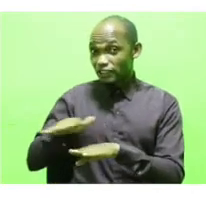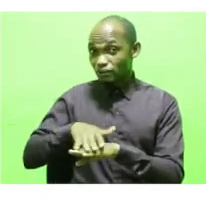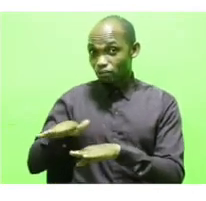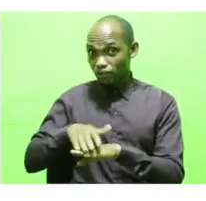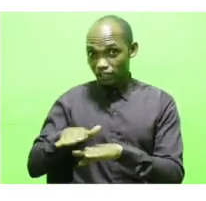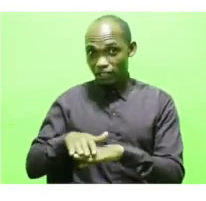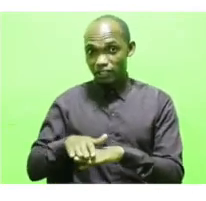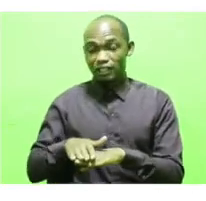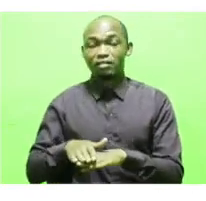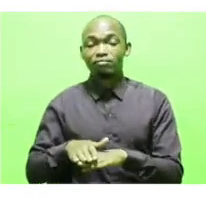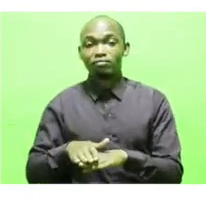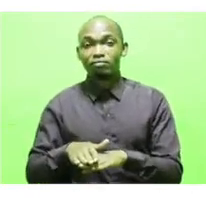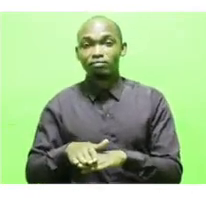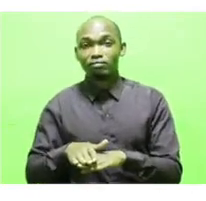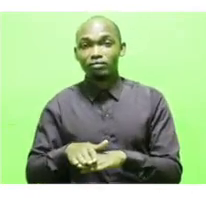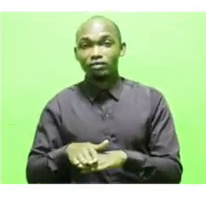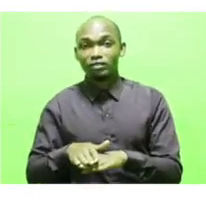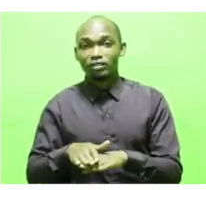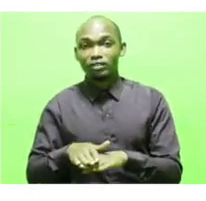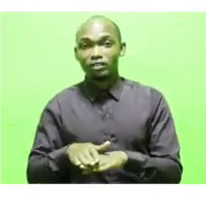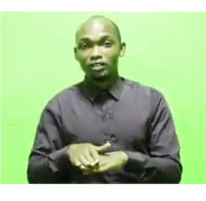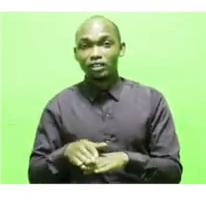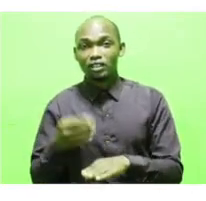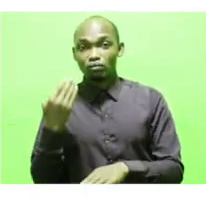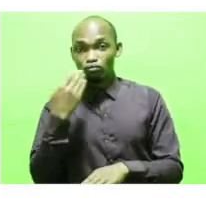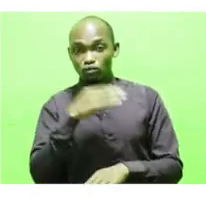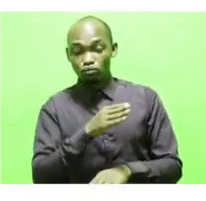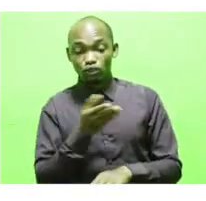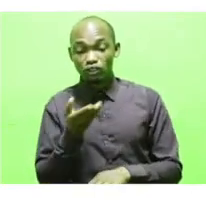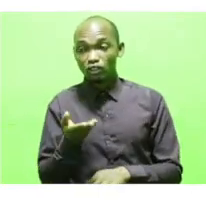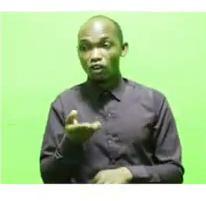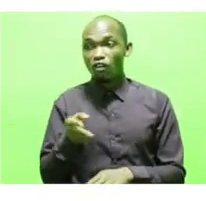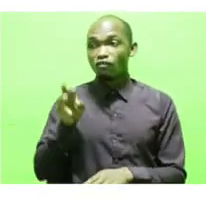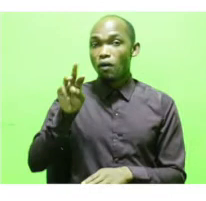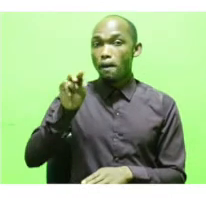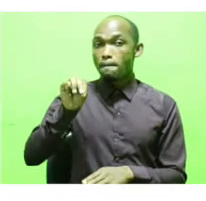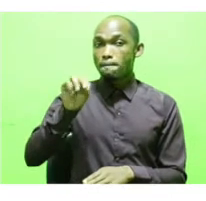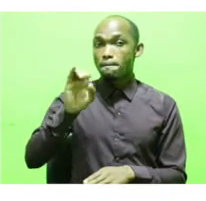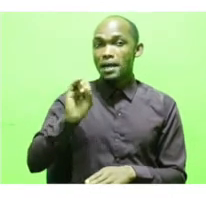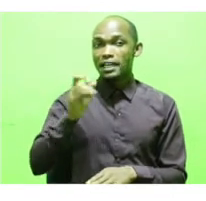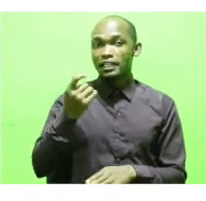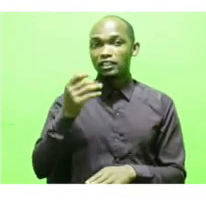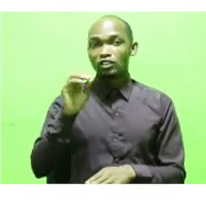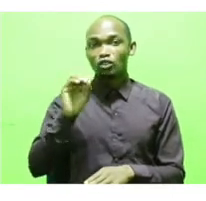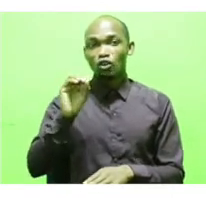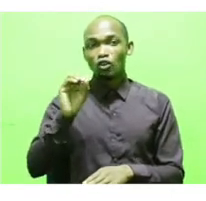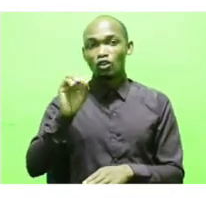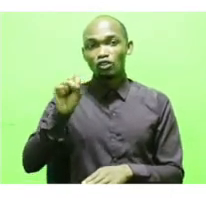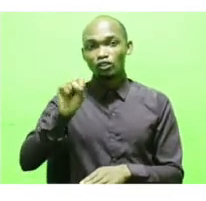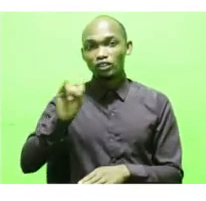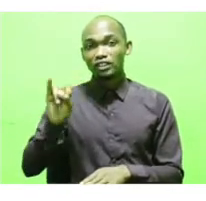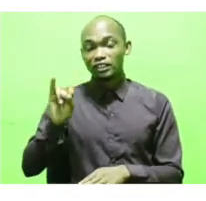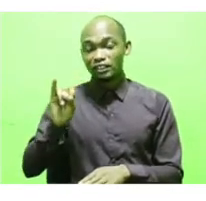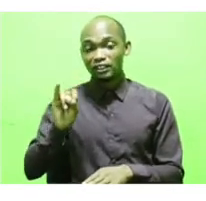explain the significance of mitosis. We all know that in our previous